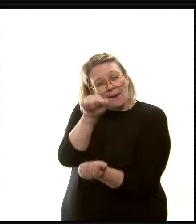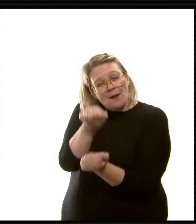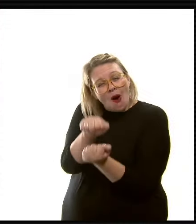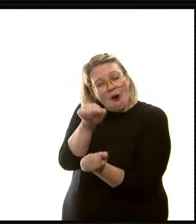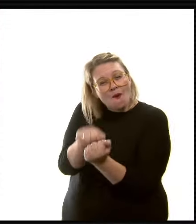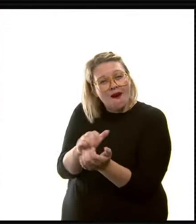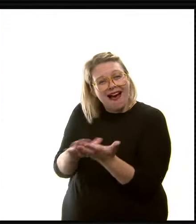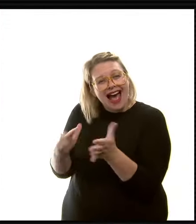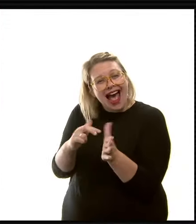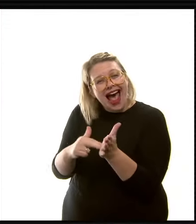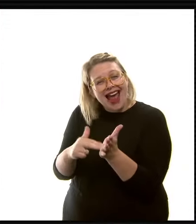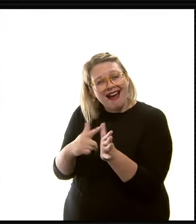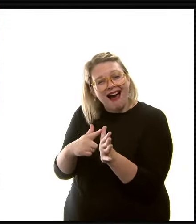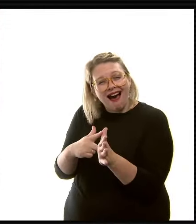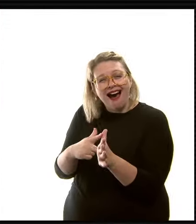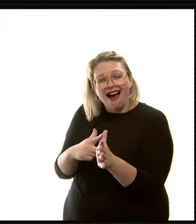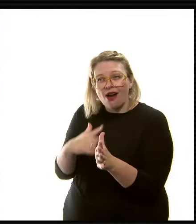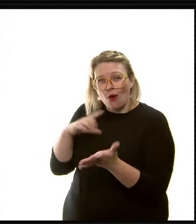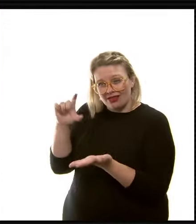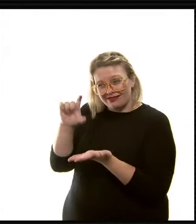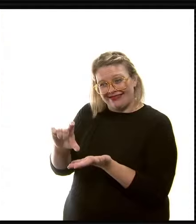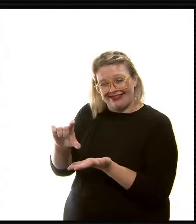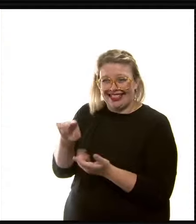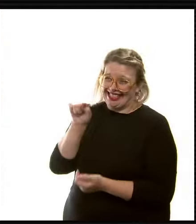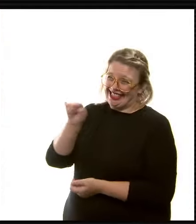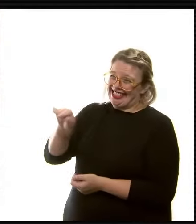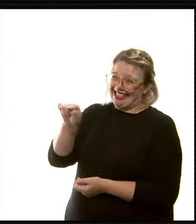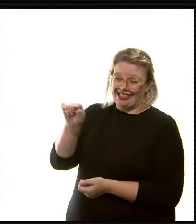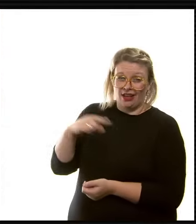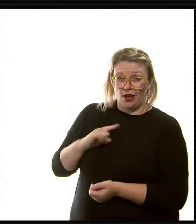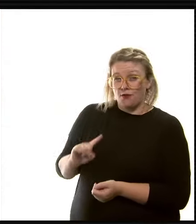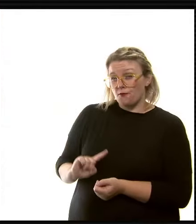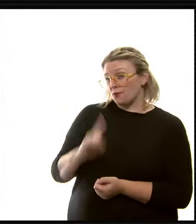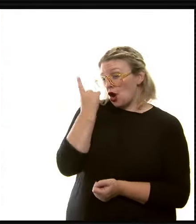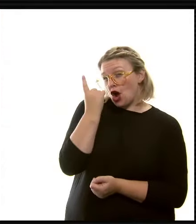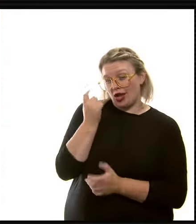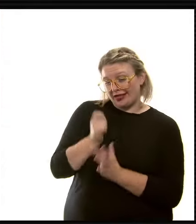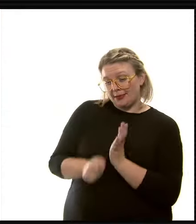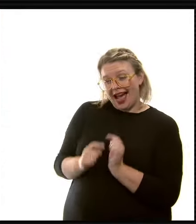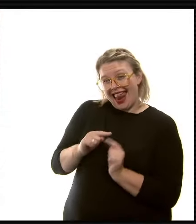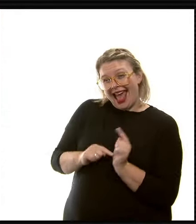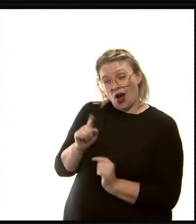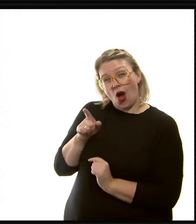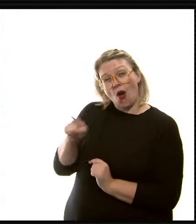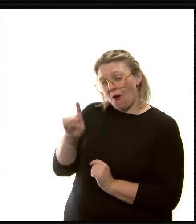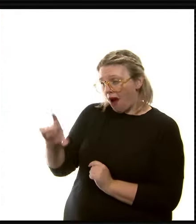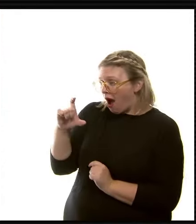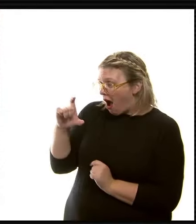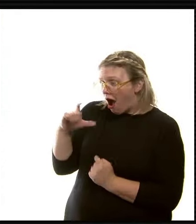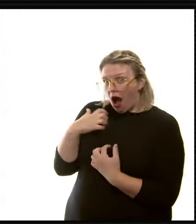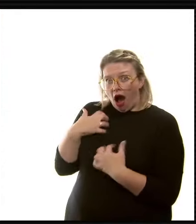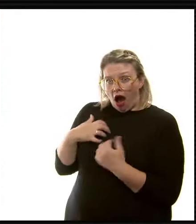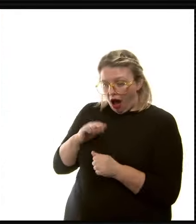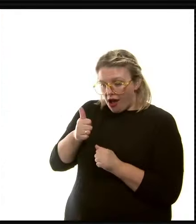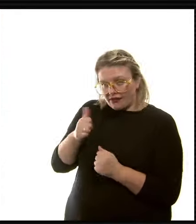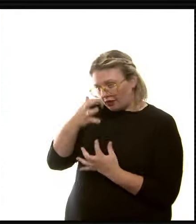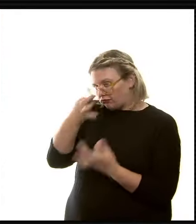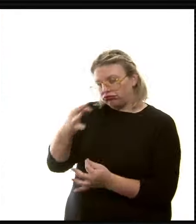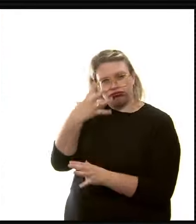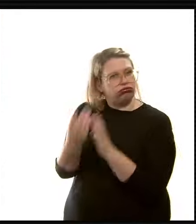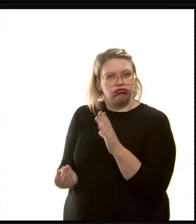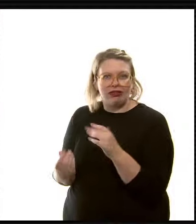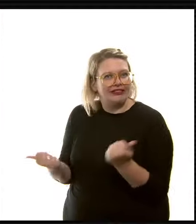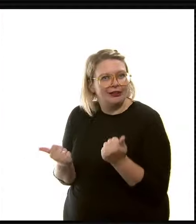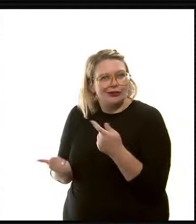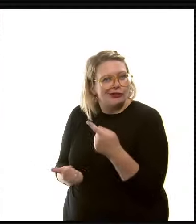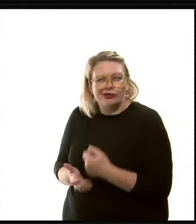really, really wanted to have this because this is where all of, for me, it started. All the LEGO enthusiasts, so this was for it, but...